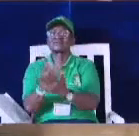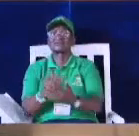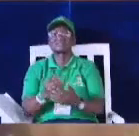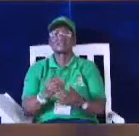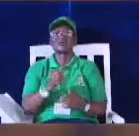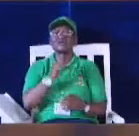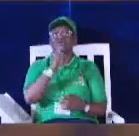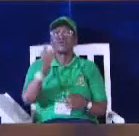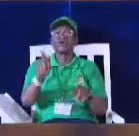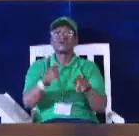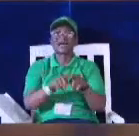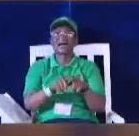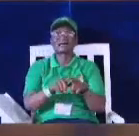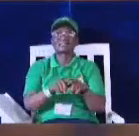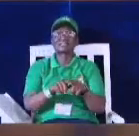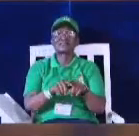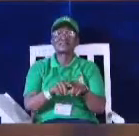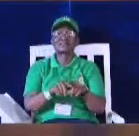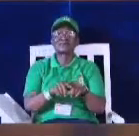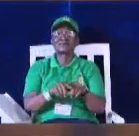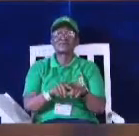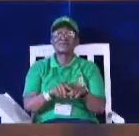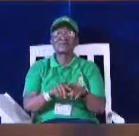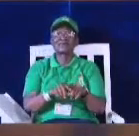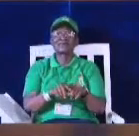not as an inmate,